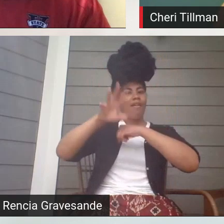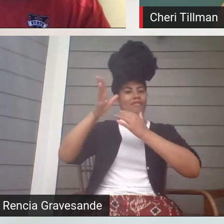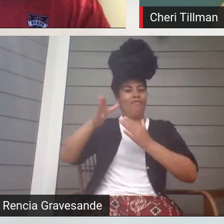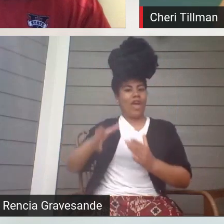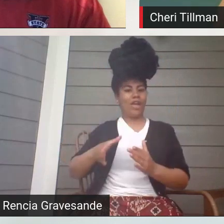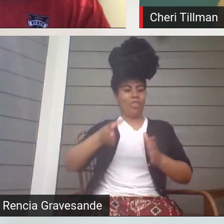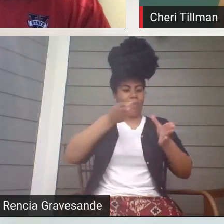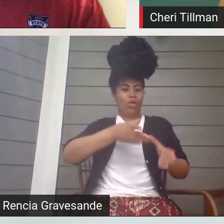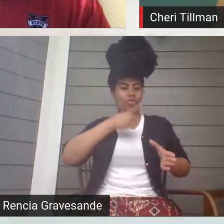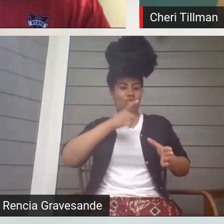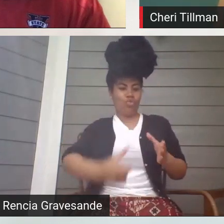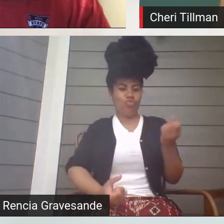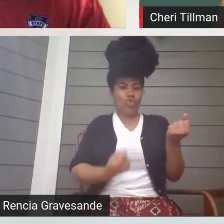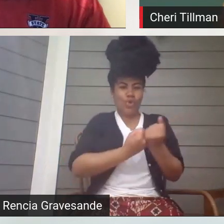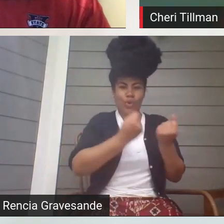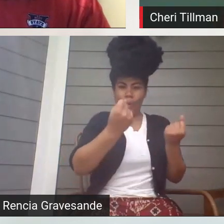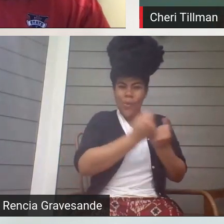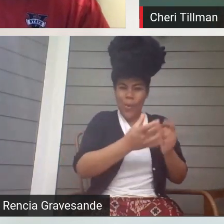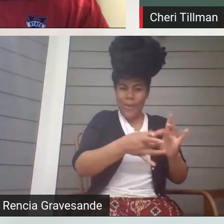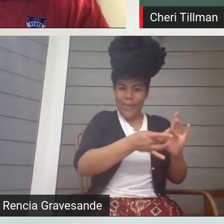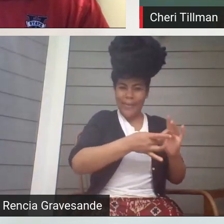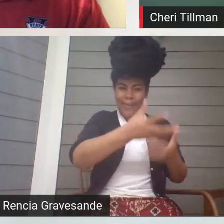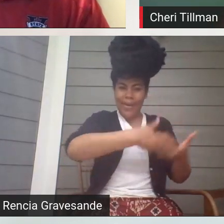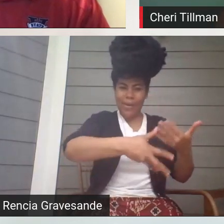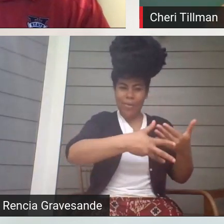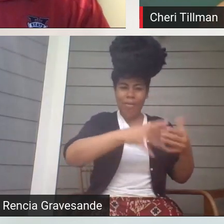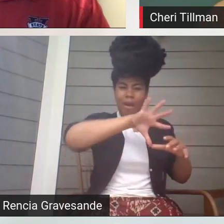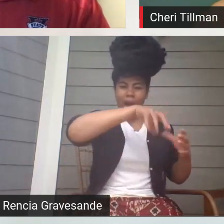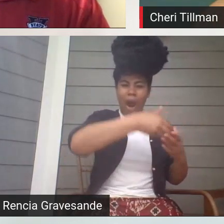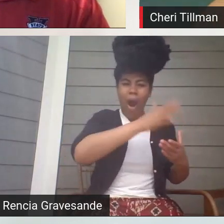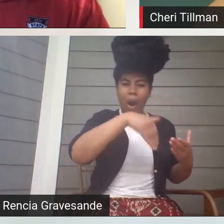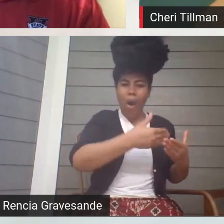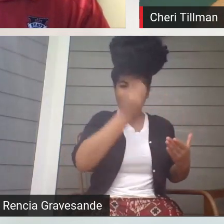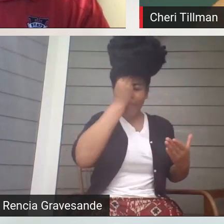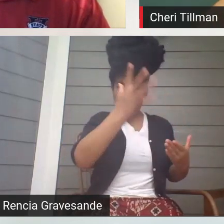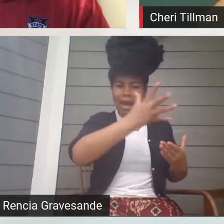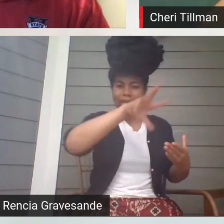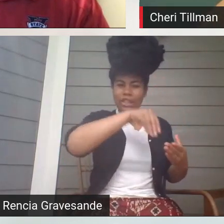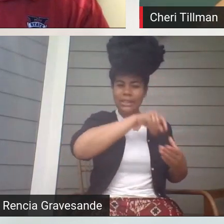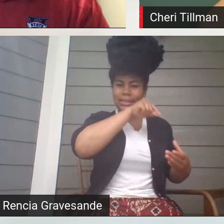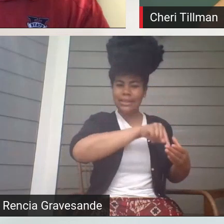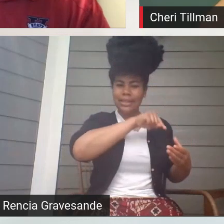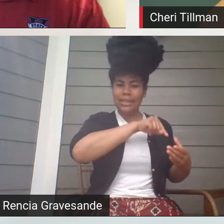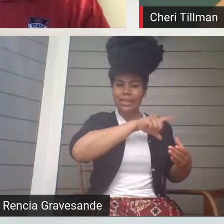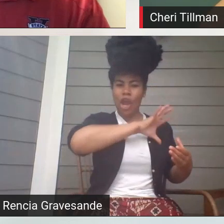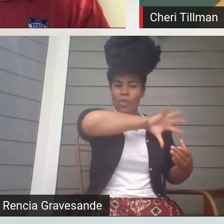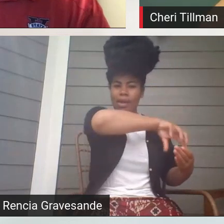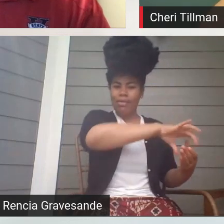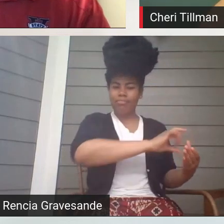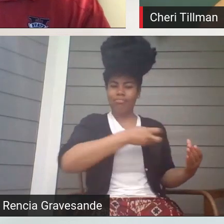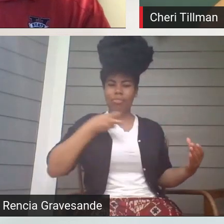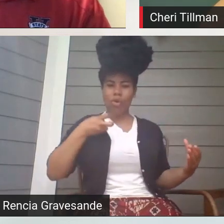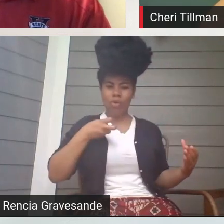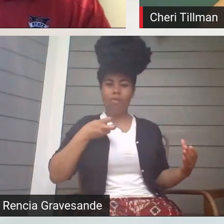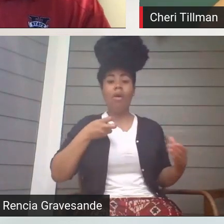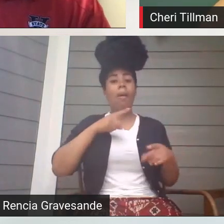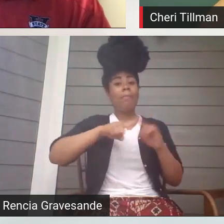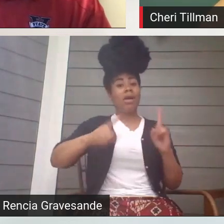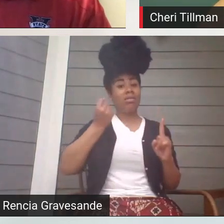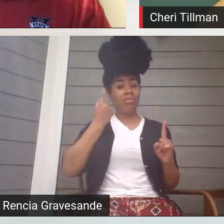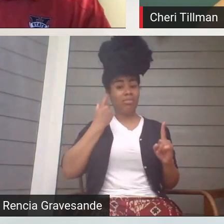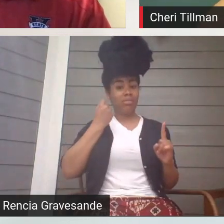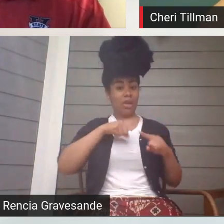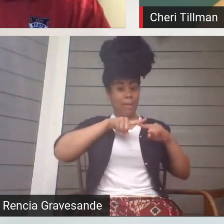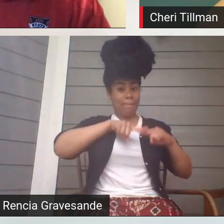network, we're kind of a hub of information. But the one thing you can count on with your advisors at VSU is